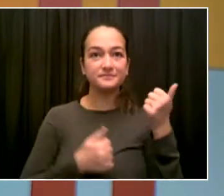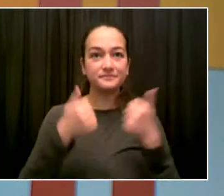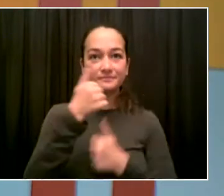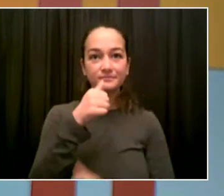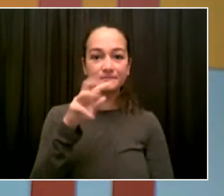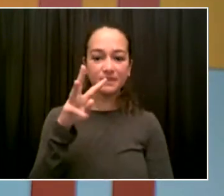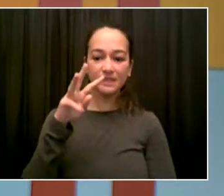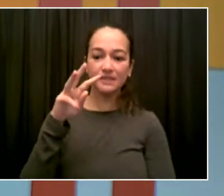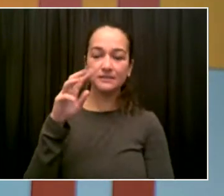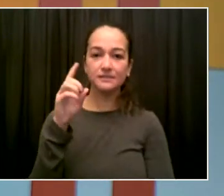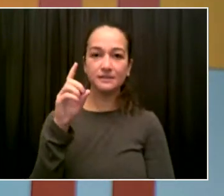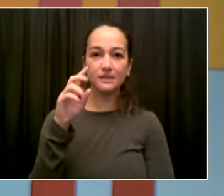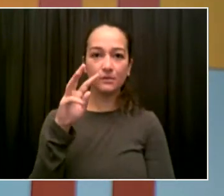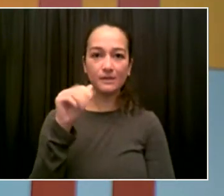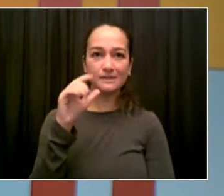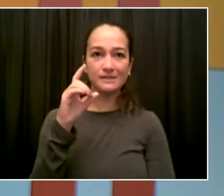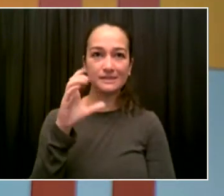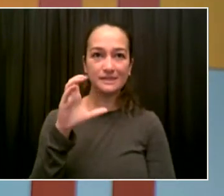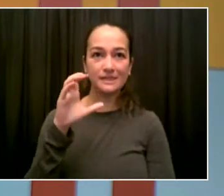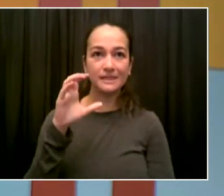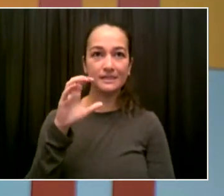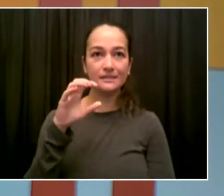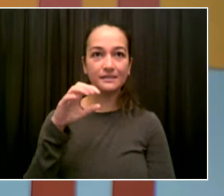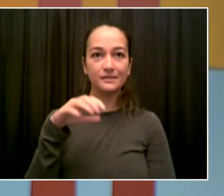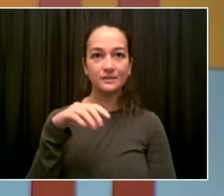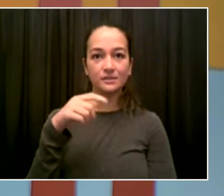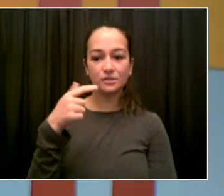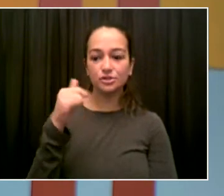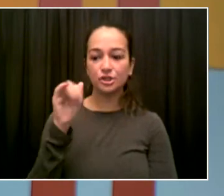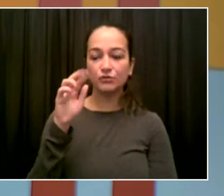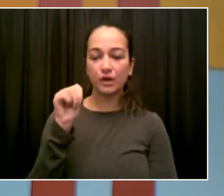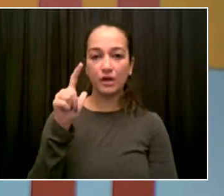question today goes to Katie Honan from the city.